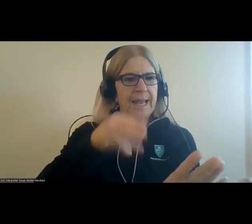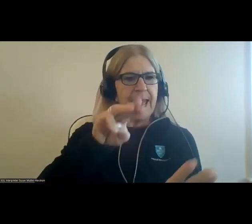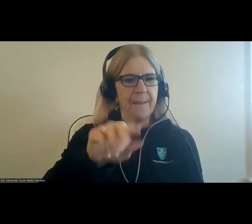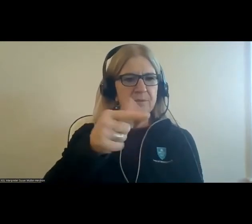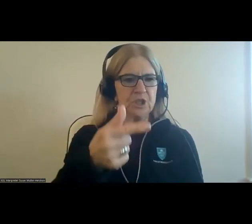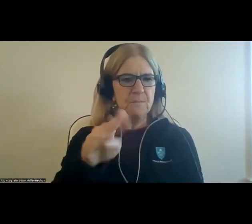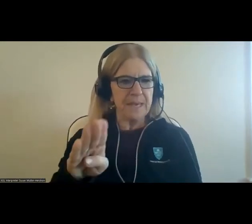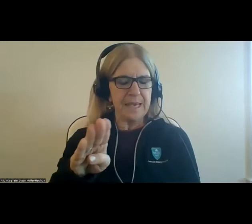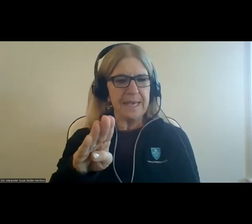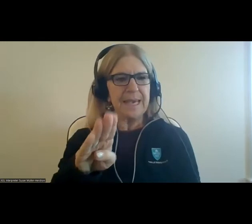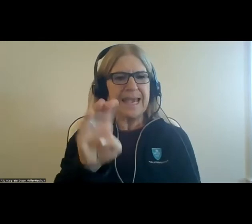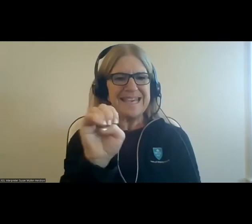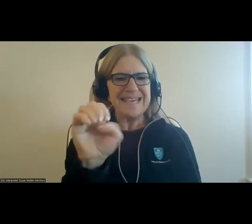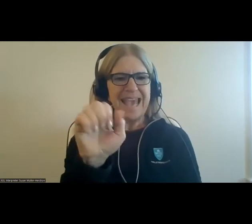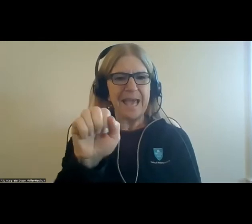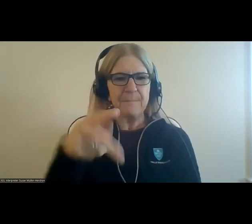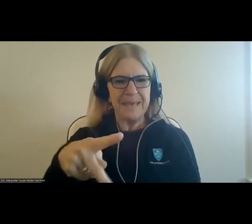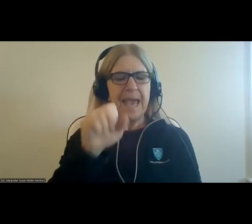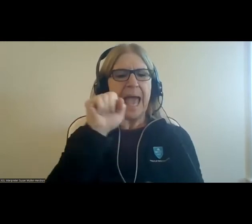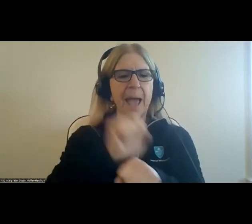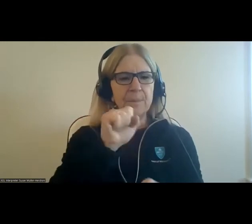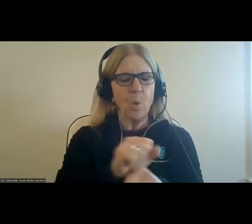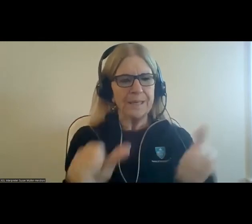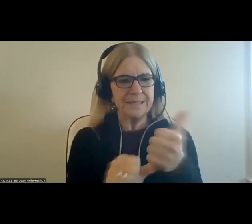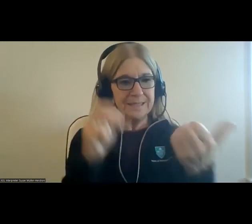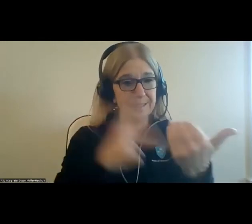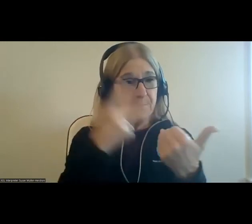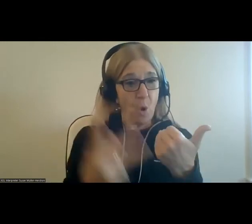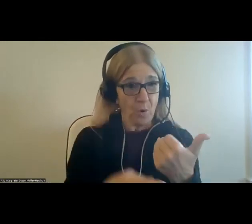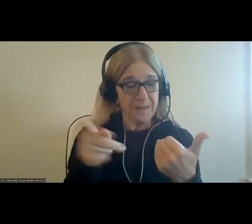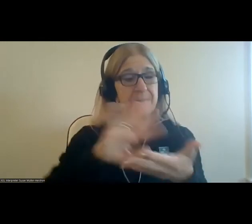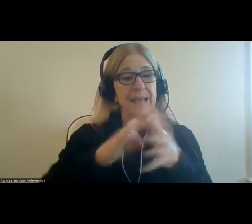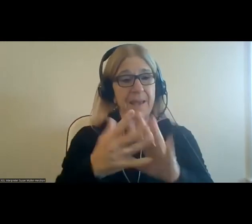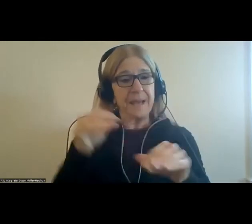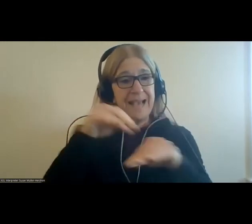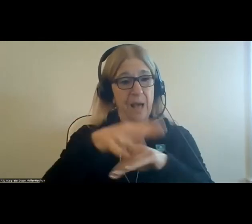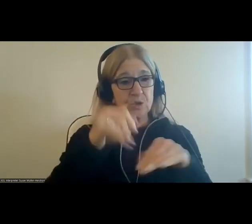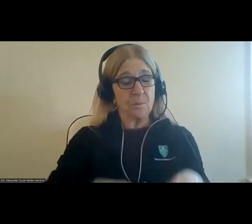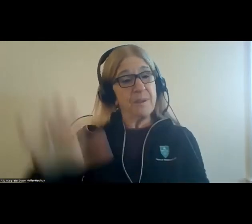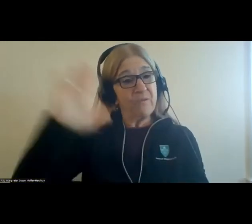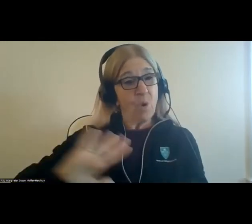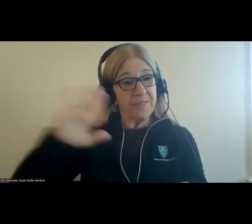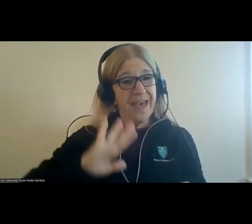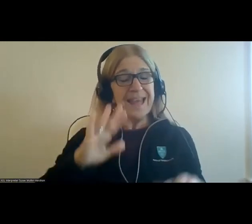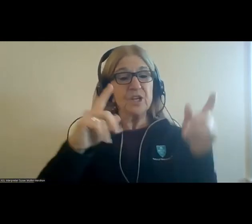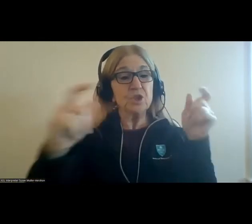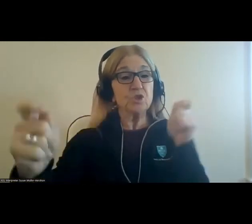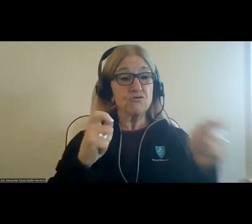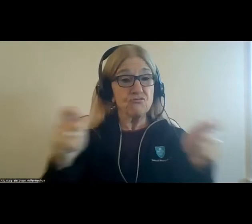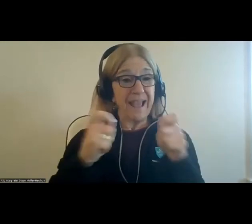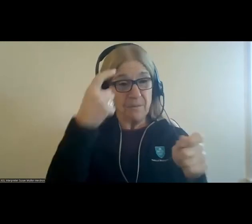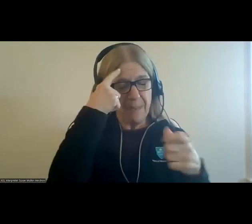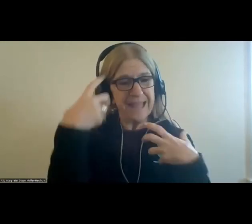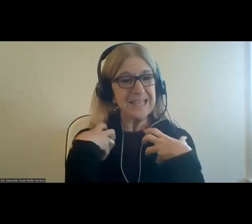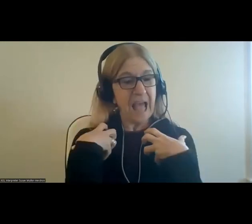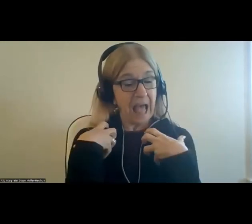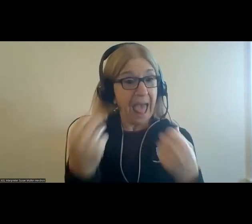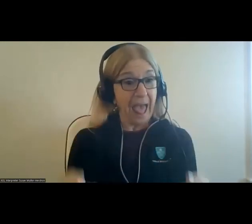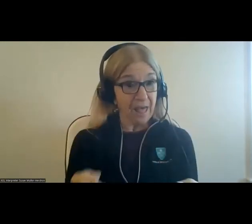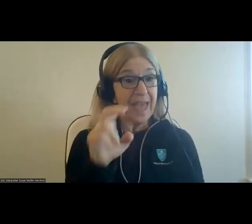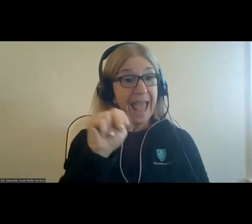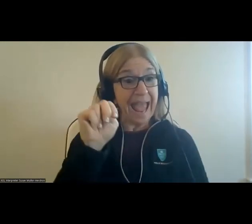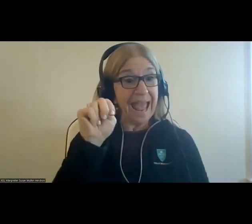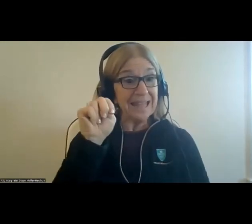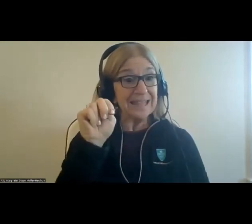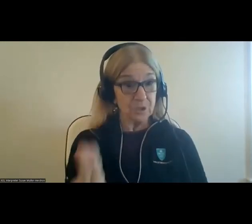Assistance Program in 2021 as a counselor, he was the Director of Mental Health at Northeastern University's Health and Counseling Services